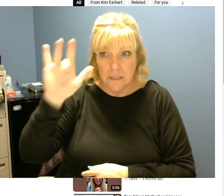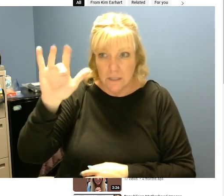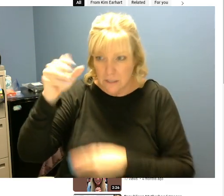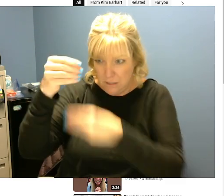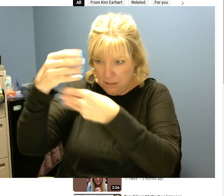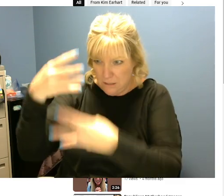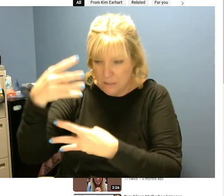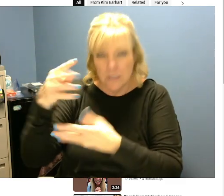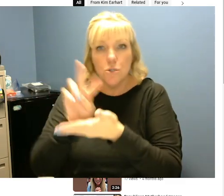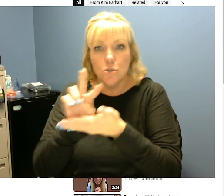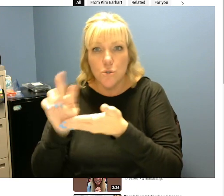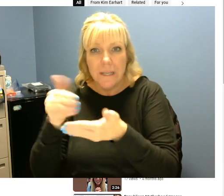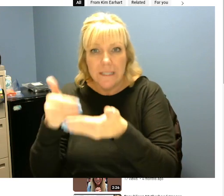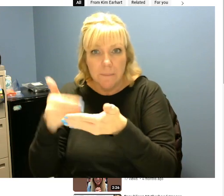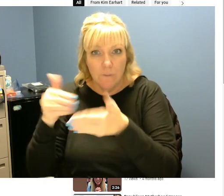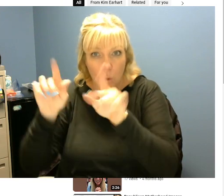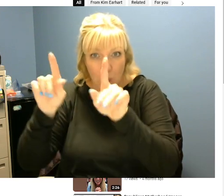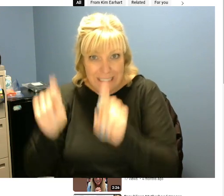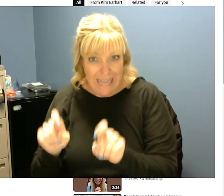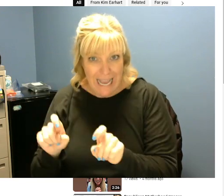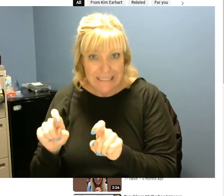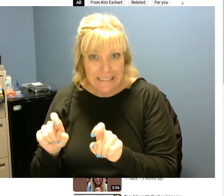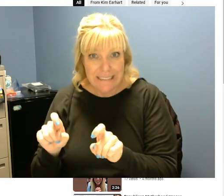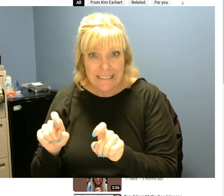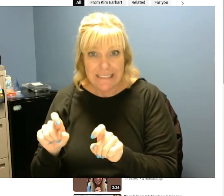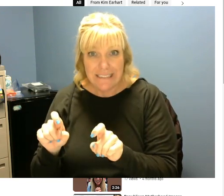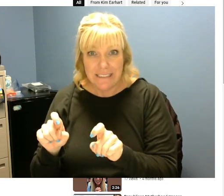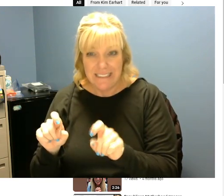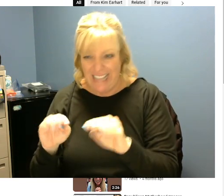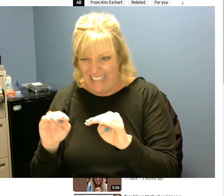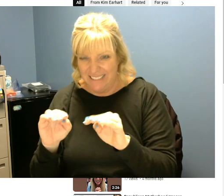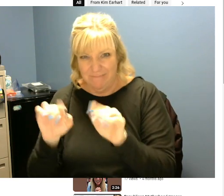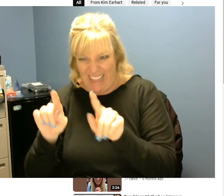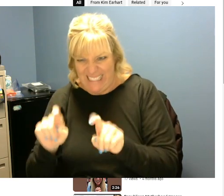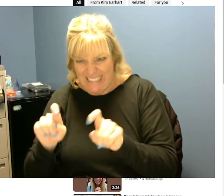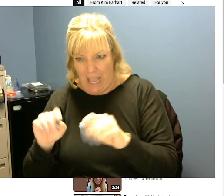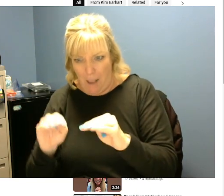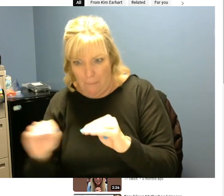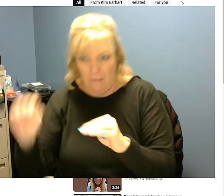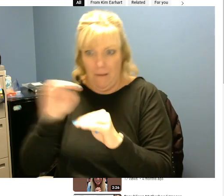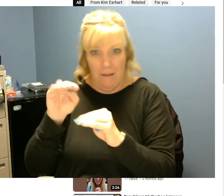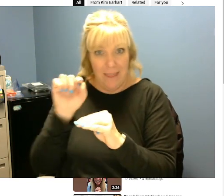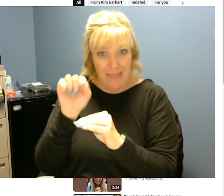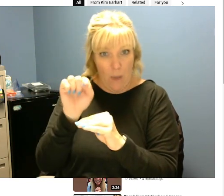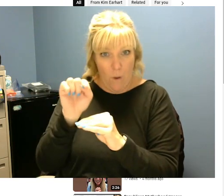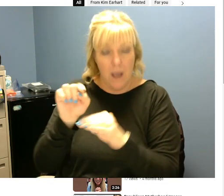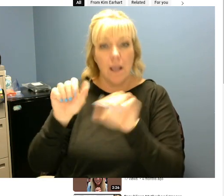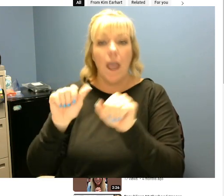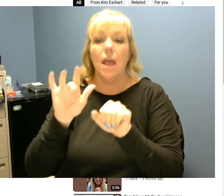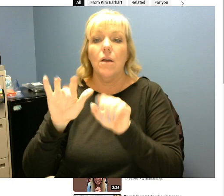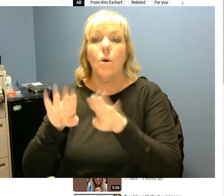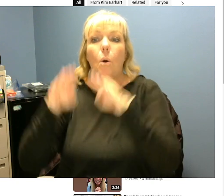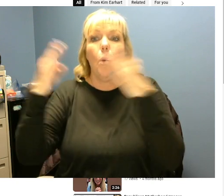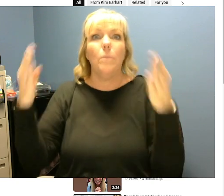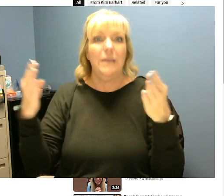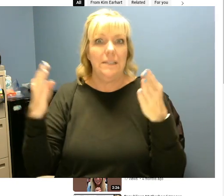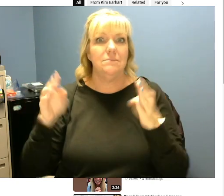2 weeks before the exam in the module before the exam is shared, so you can find it in multiple